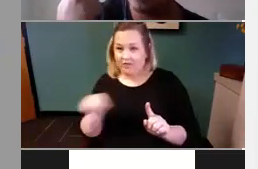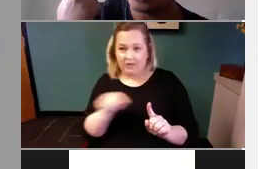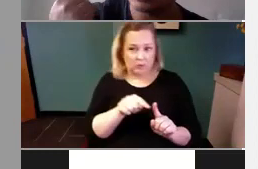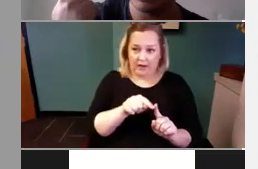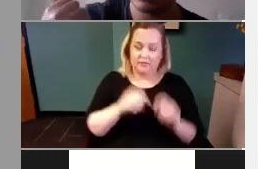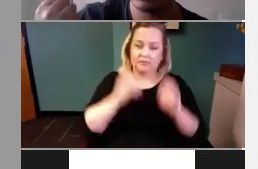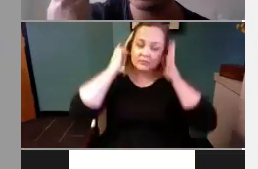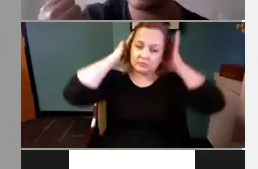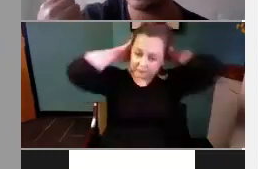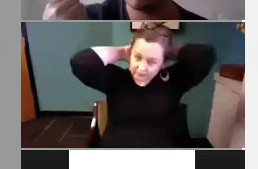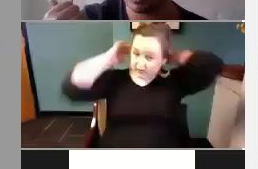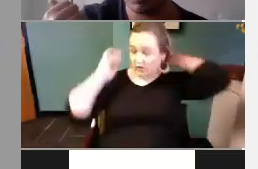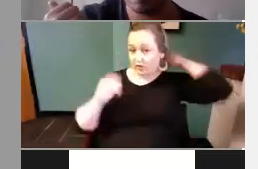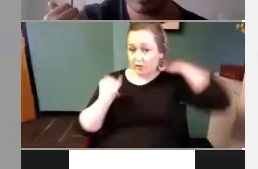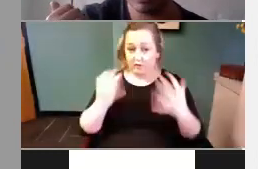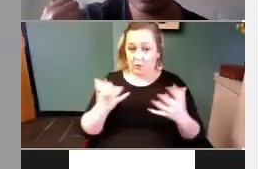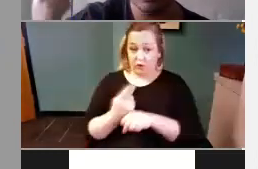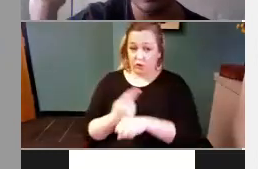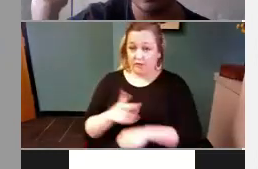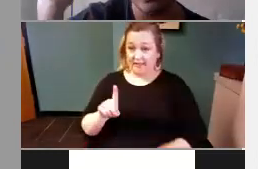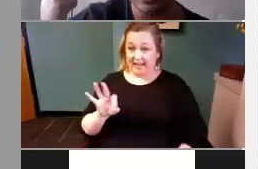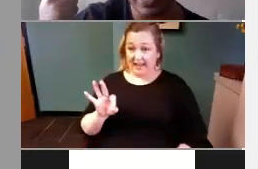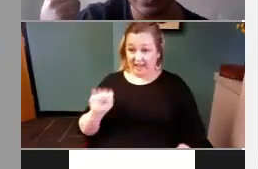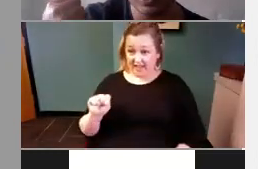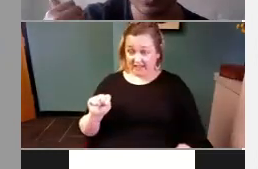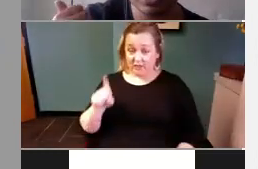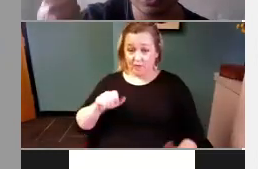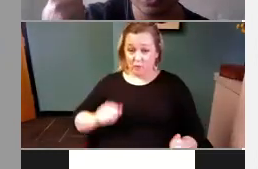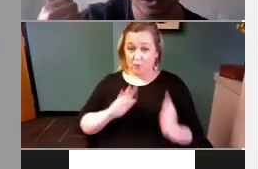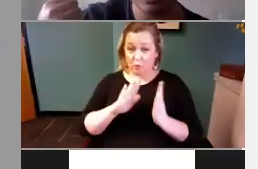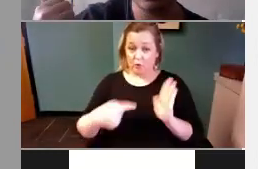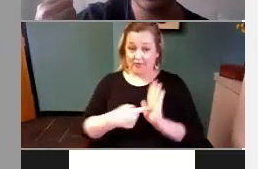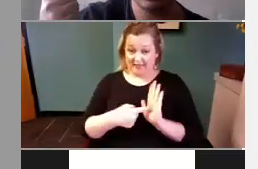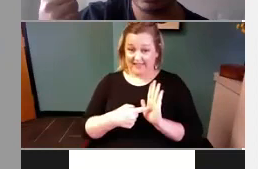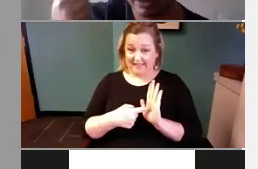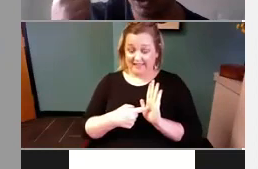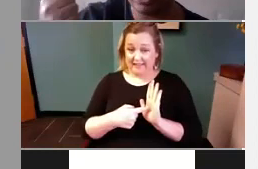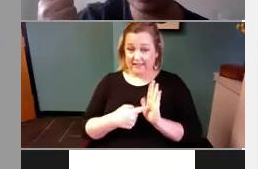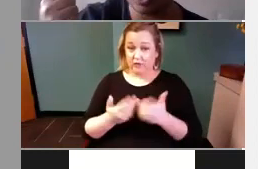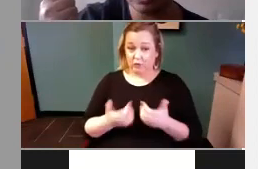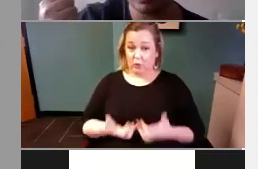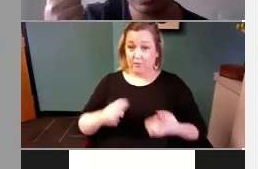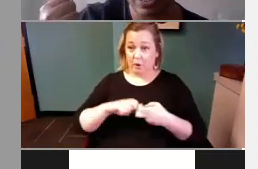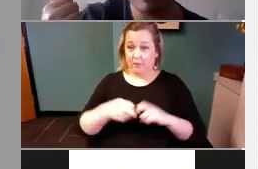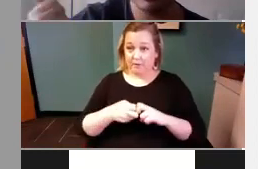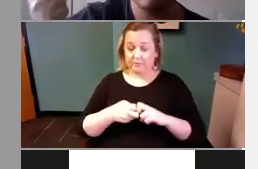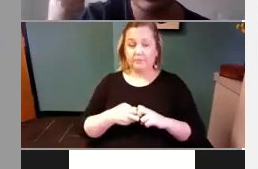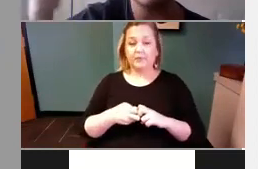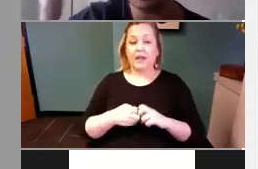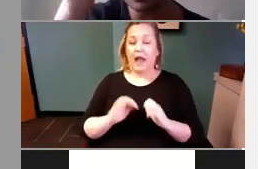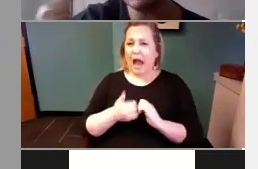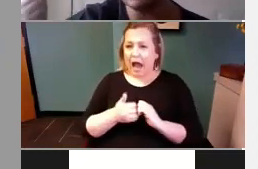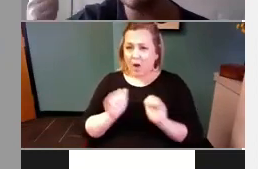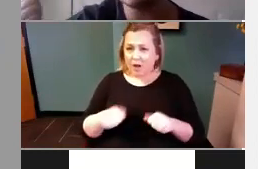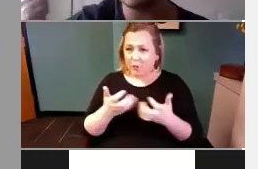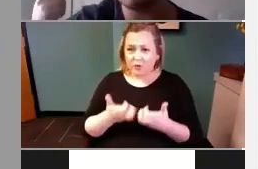to approach this particular sorting problem. So what we can do is to sort, in order to sort our graph, we